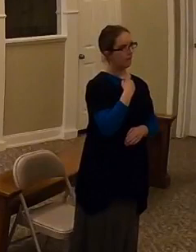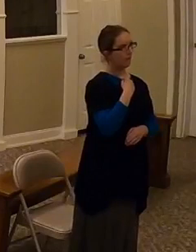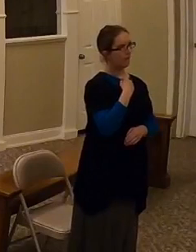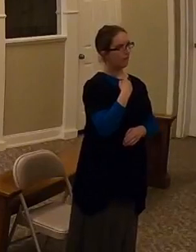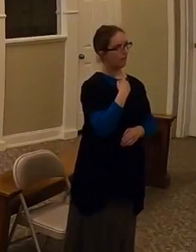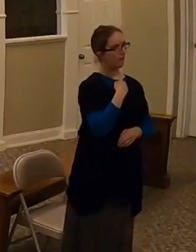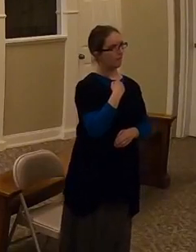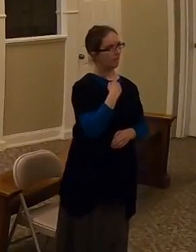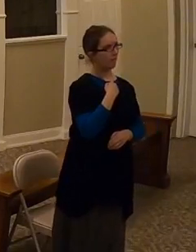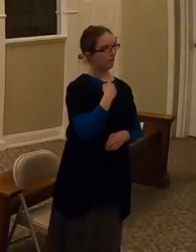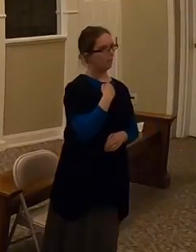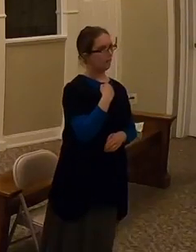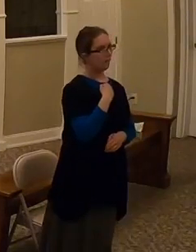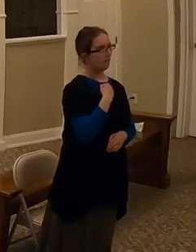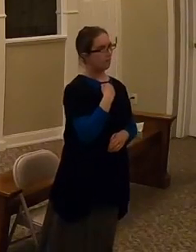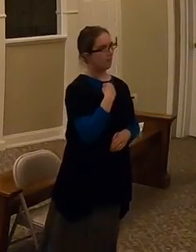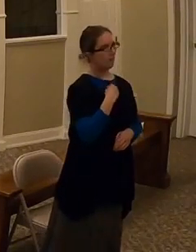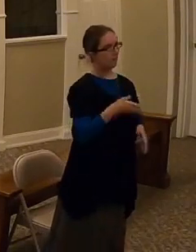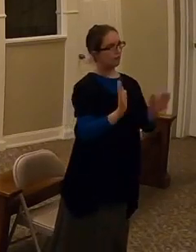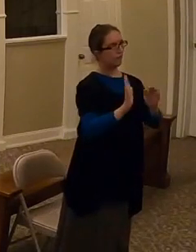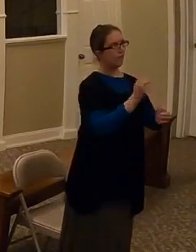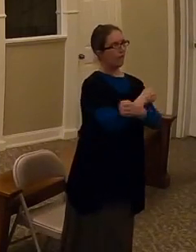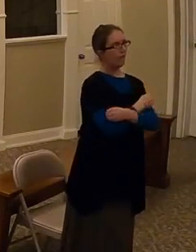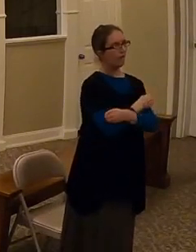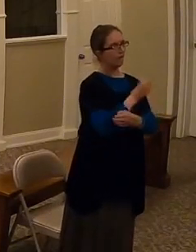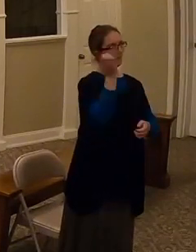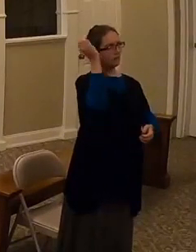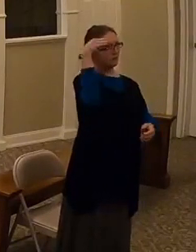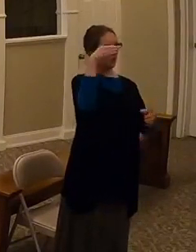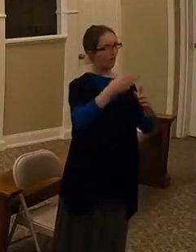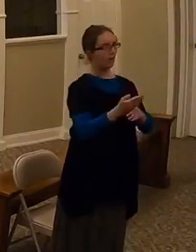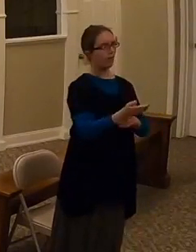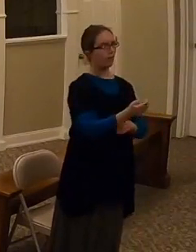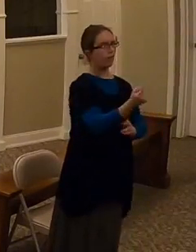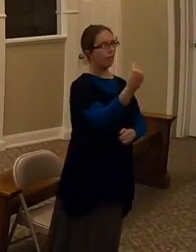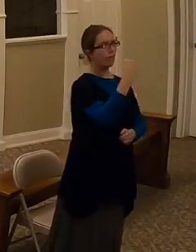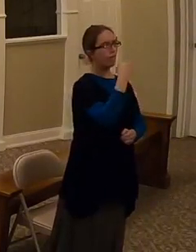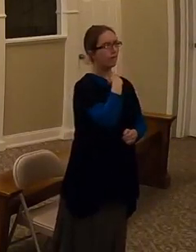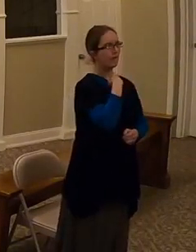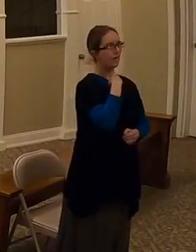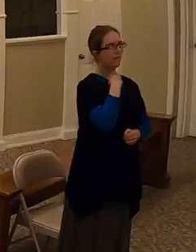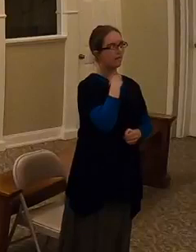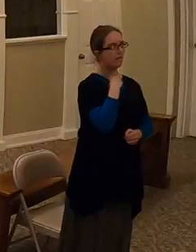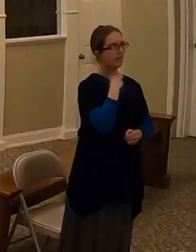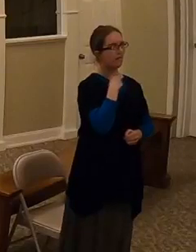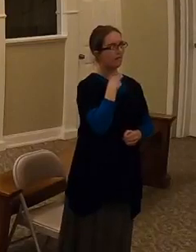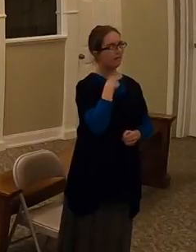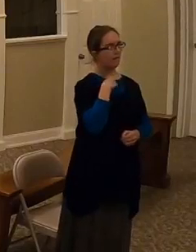Jesus' name, God, we love you, Lord. Shine through me.